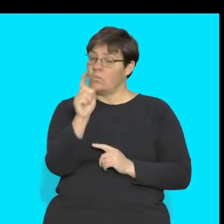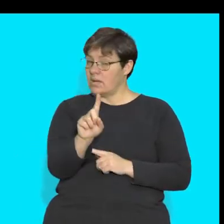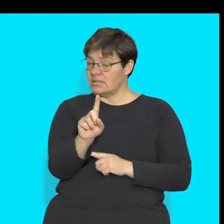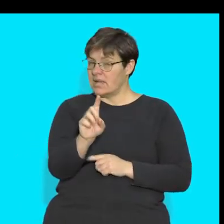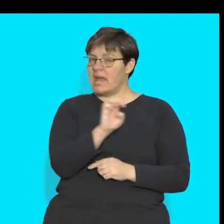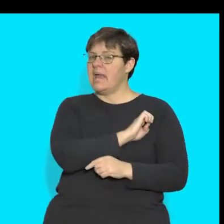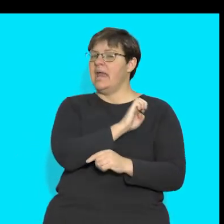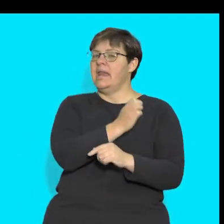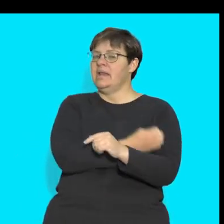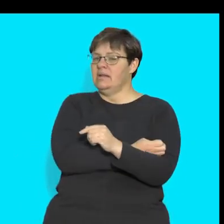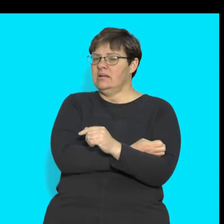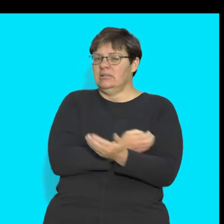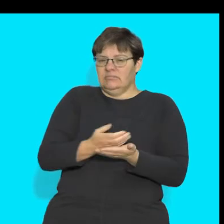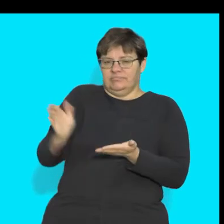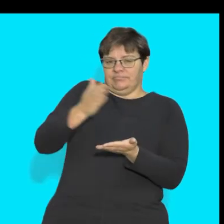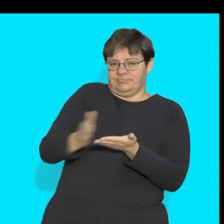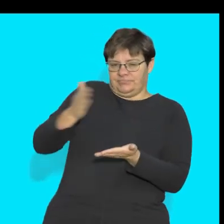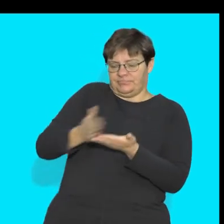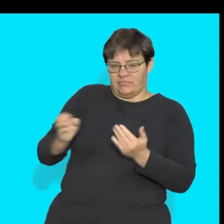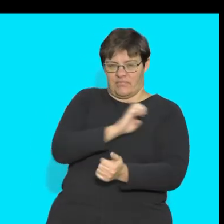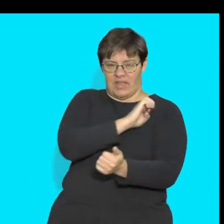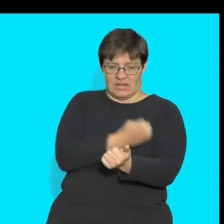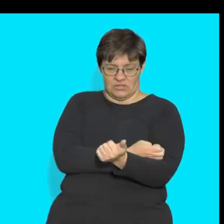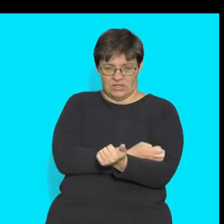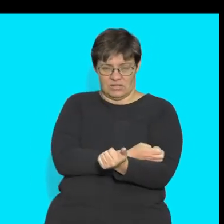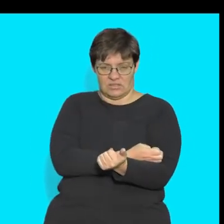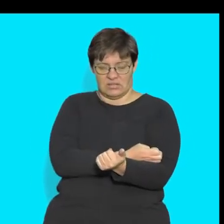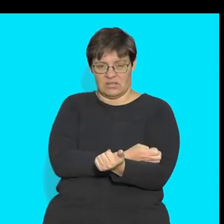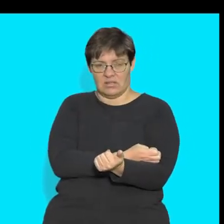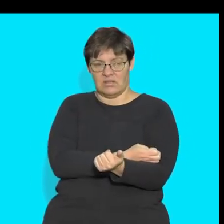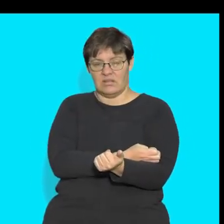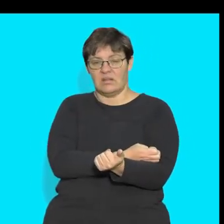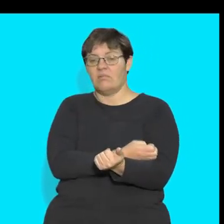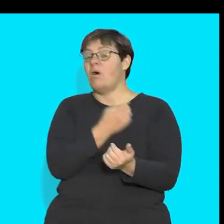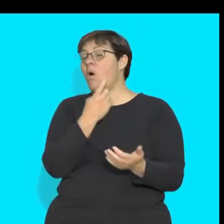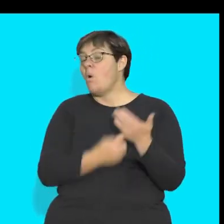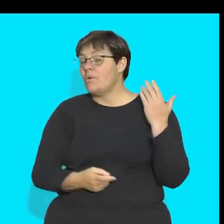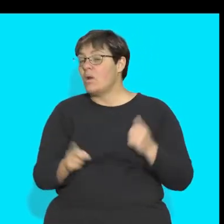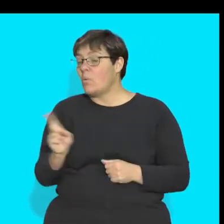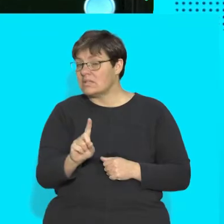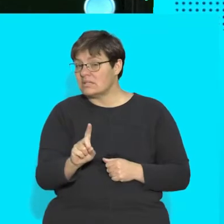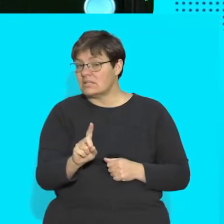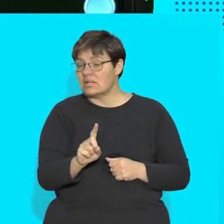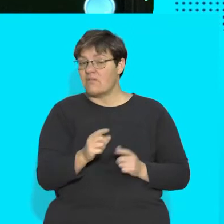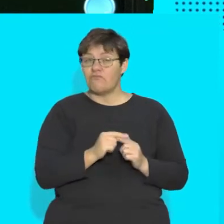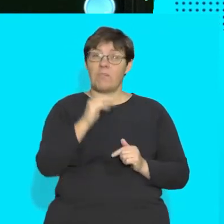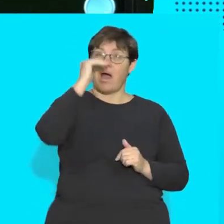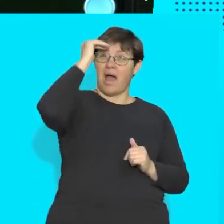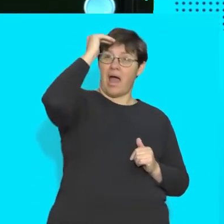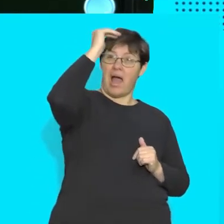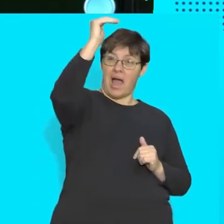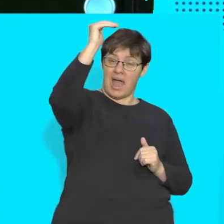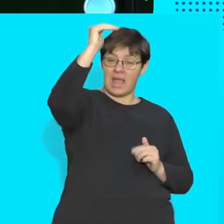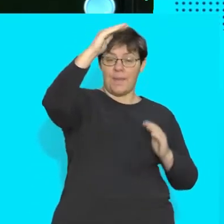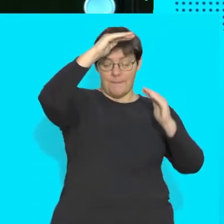energy needs to be given away. We only get an emission spectrum when the electrons go from a